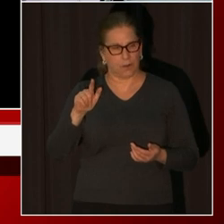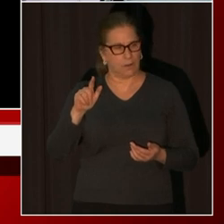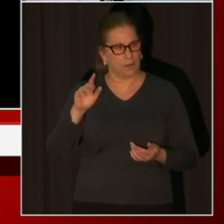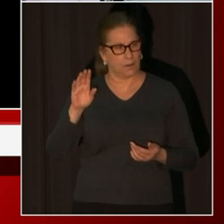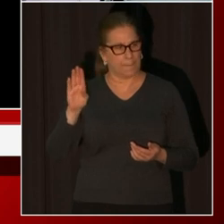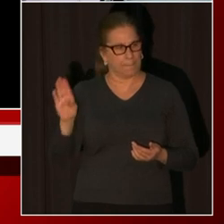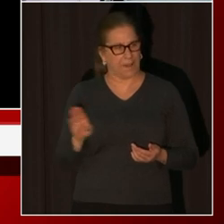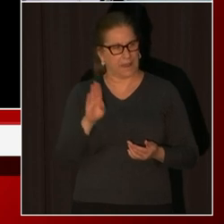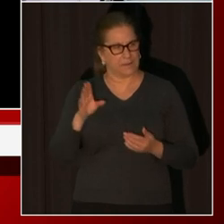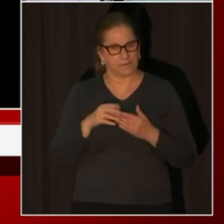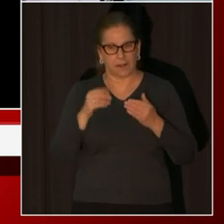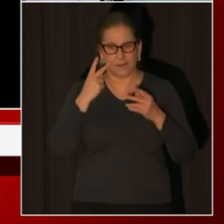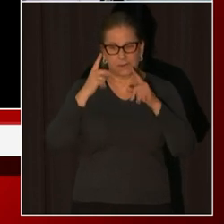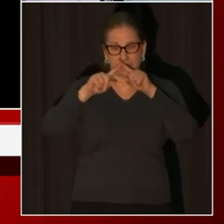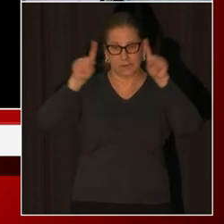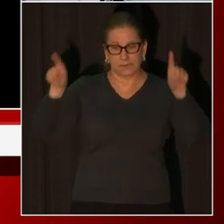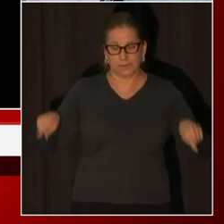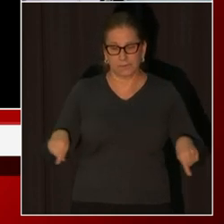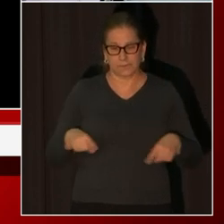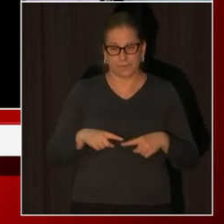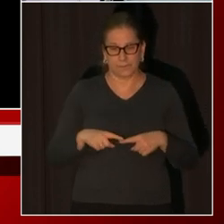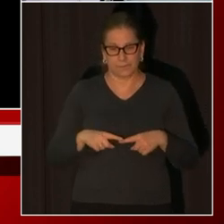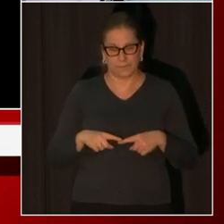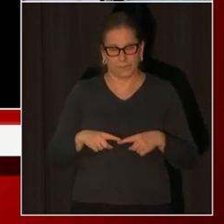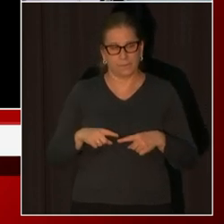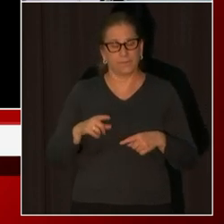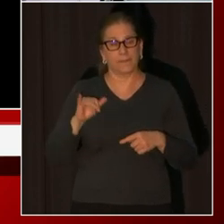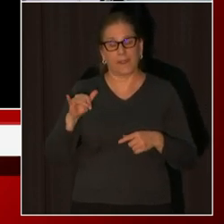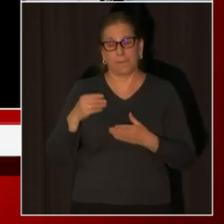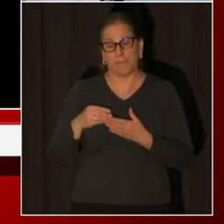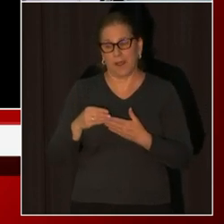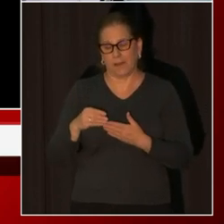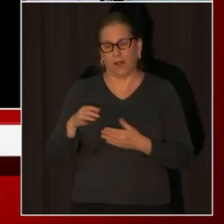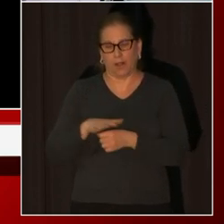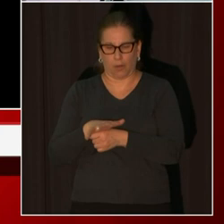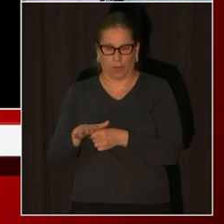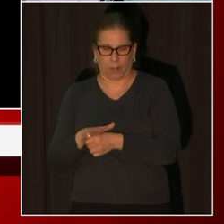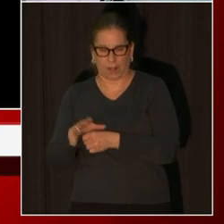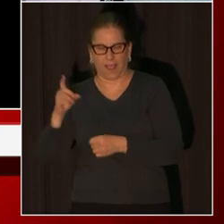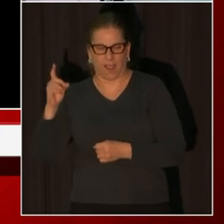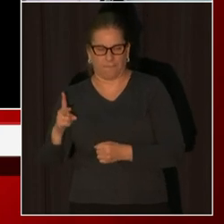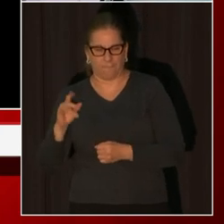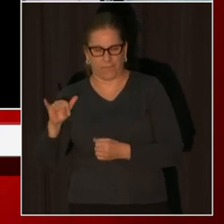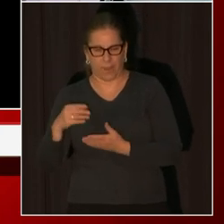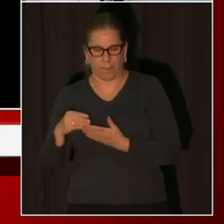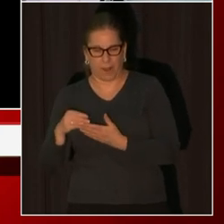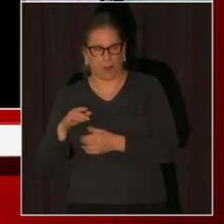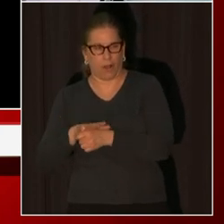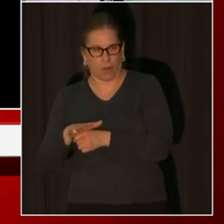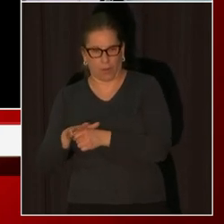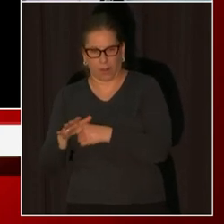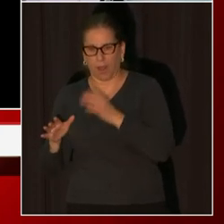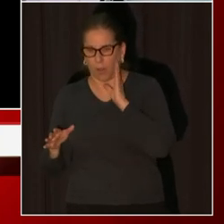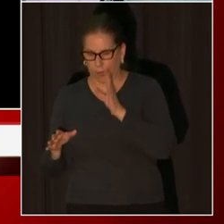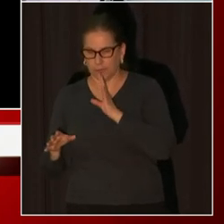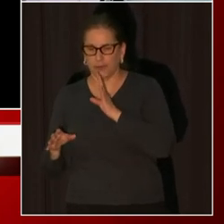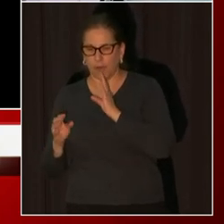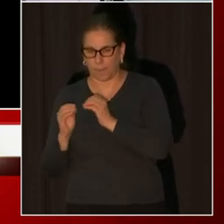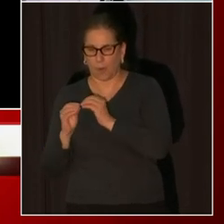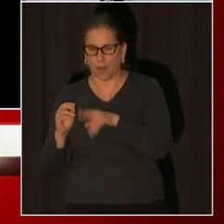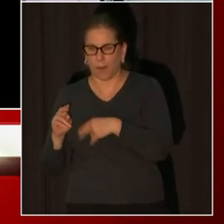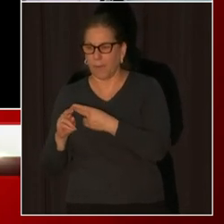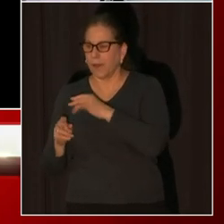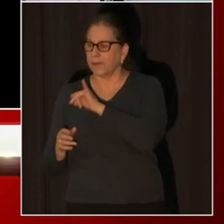of that are local sources, and that's what I'll be spending most of this conversation talking about. What is in the local budget, that's